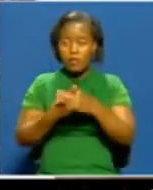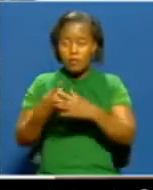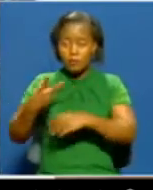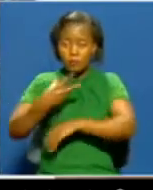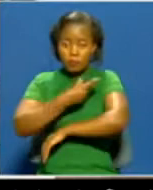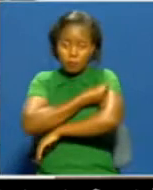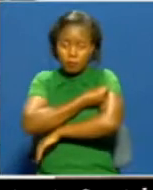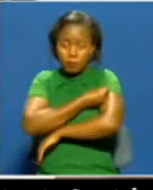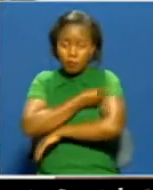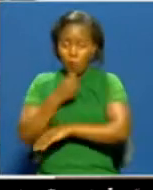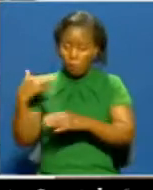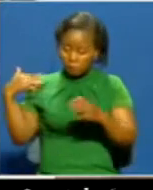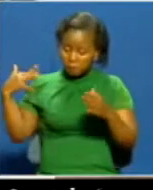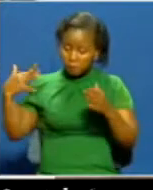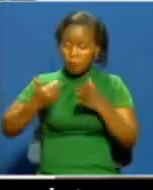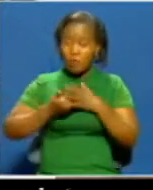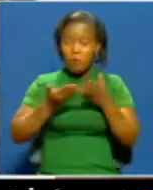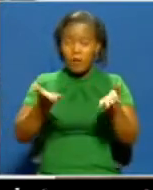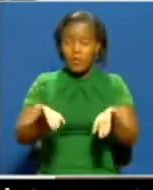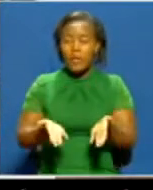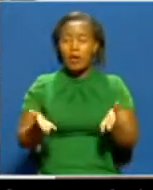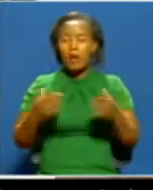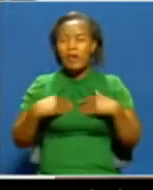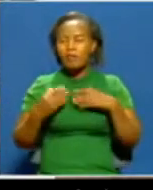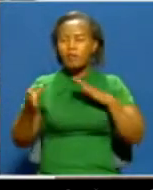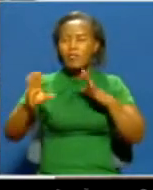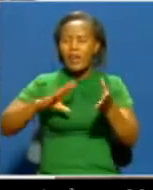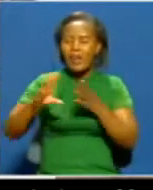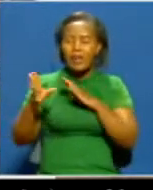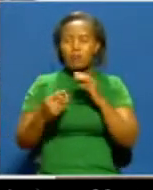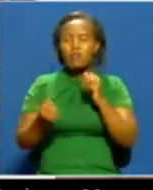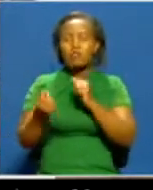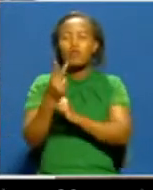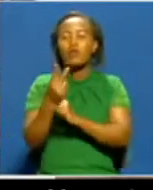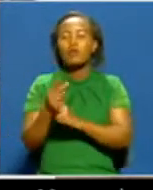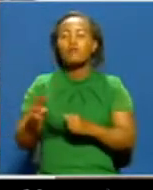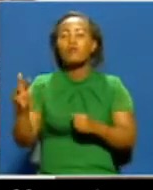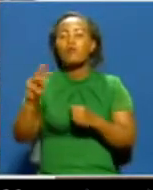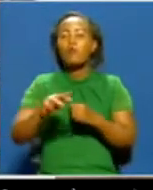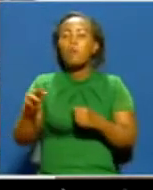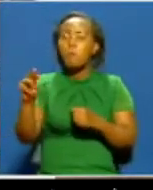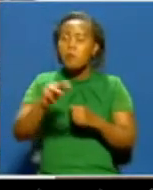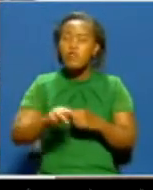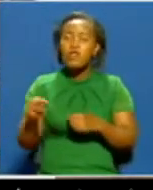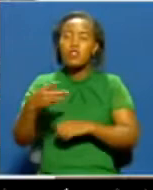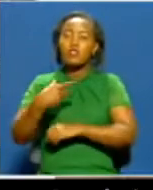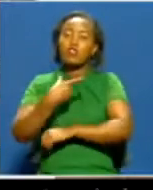are supposed to have received probably about 12 million doses